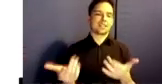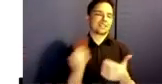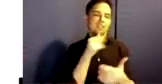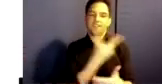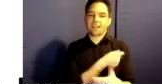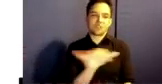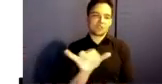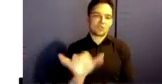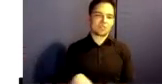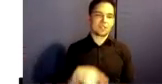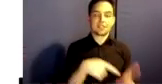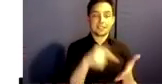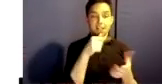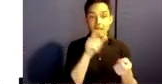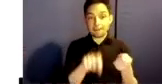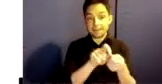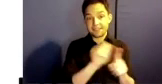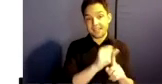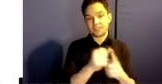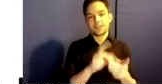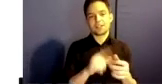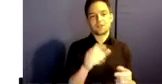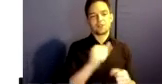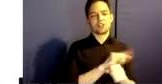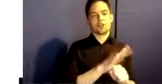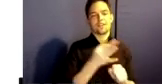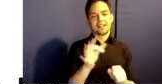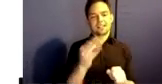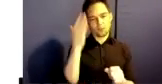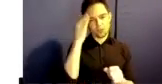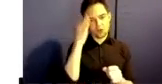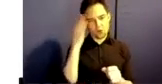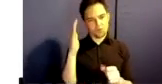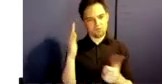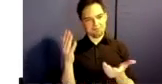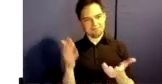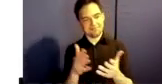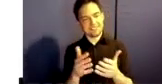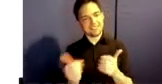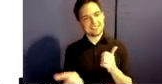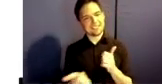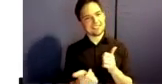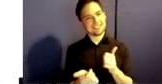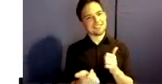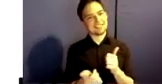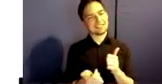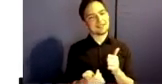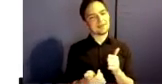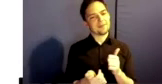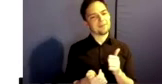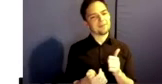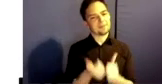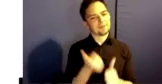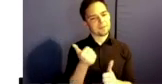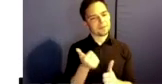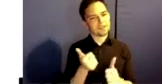this is not the specific case of COVID-19, because we know that it's mostly for adults, but again, this is a